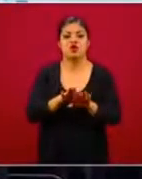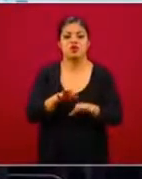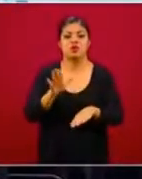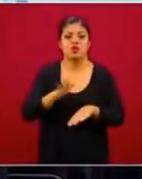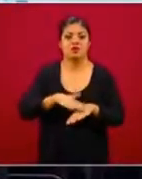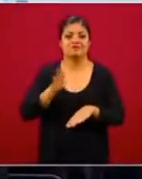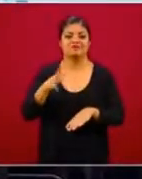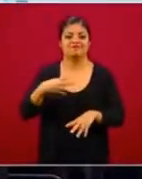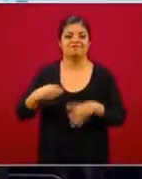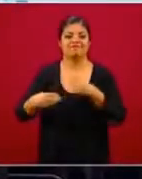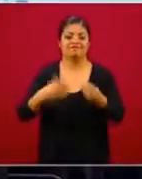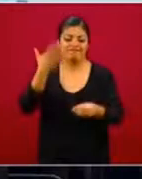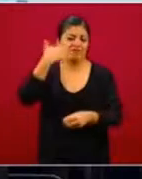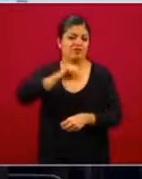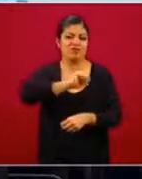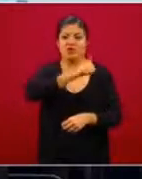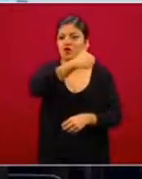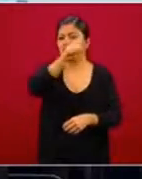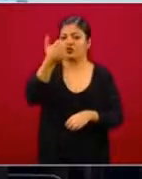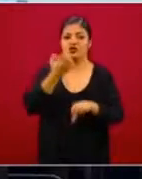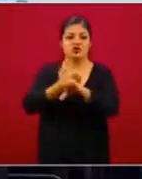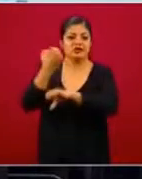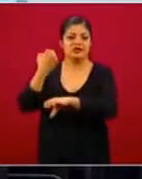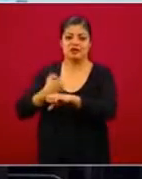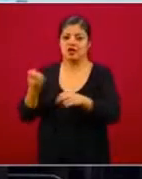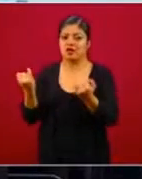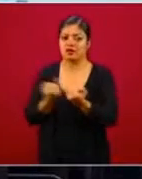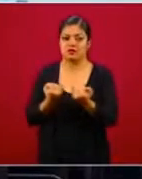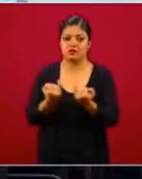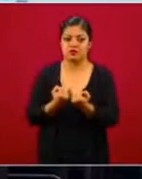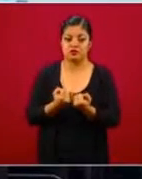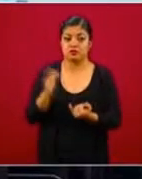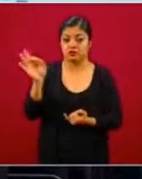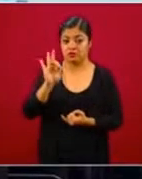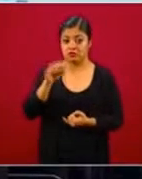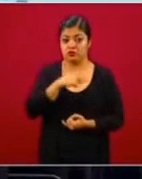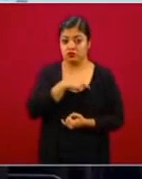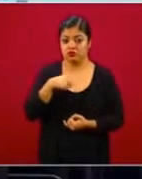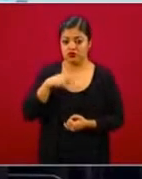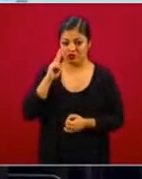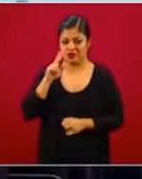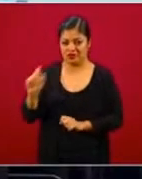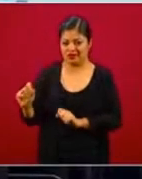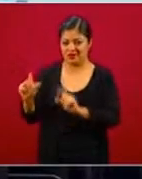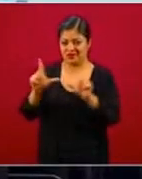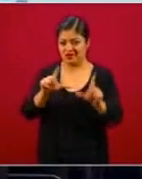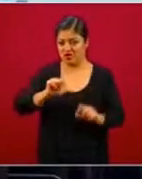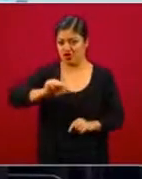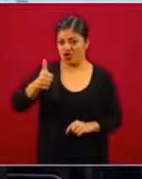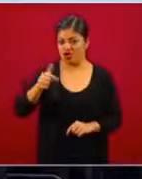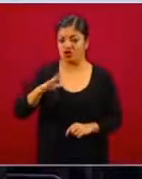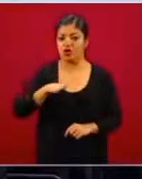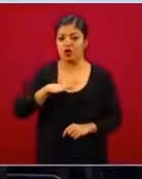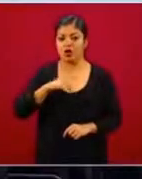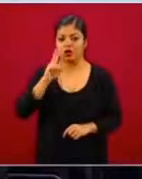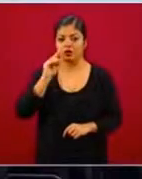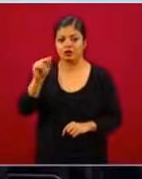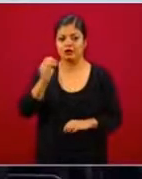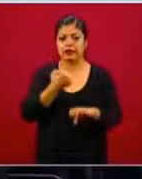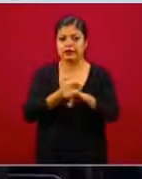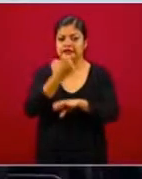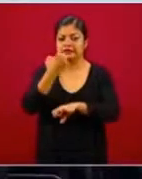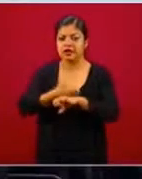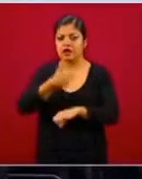over the last few days, and this can also represent an increase in activity in every state. If we move on